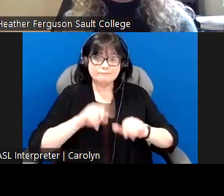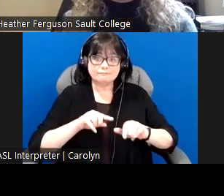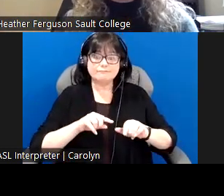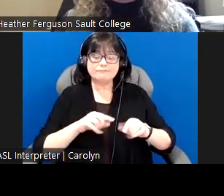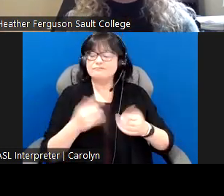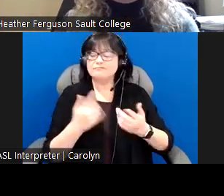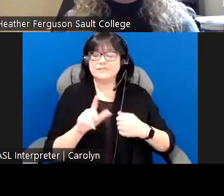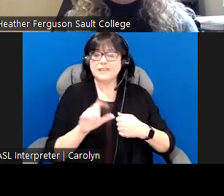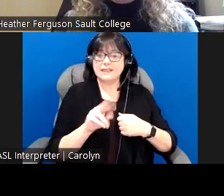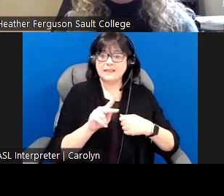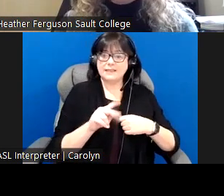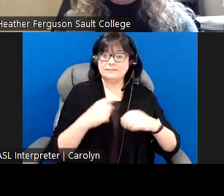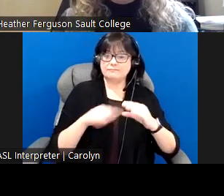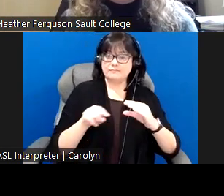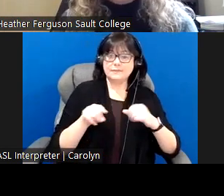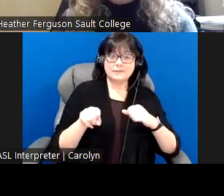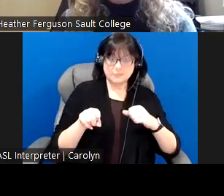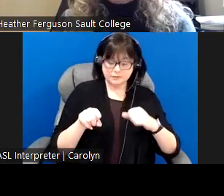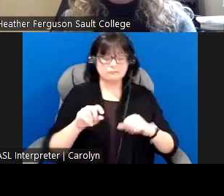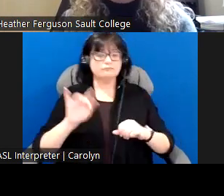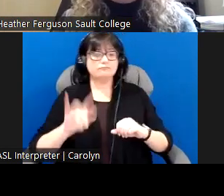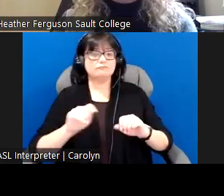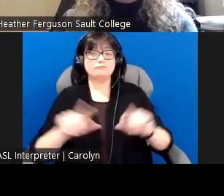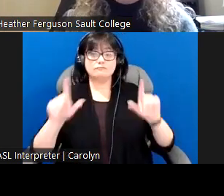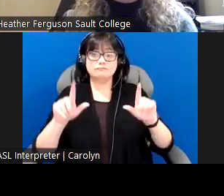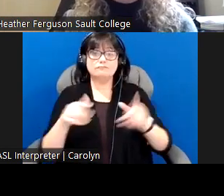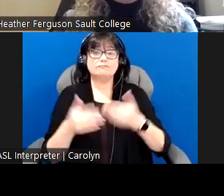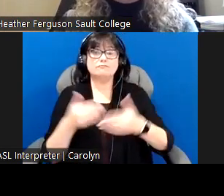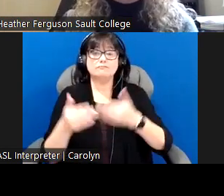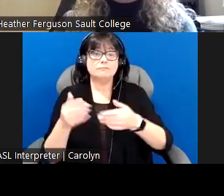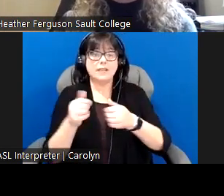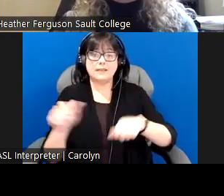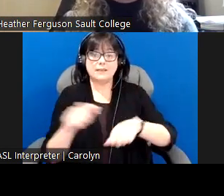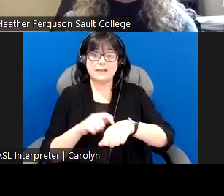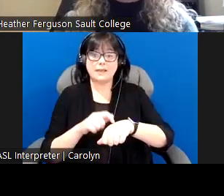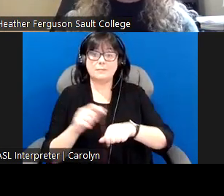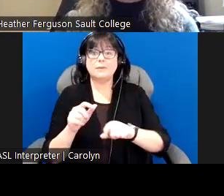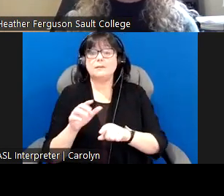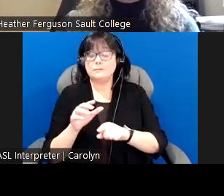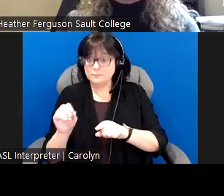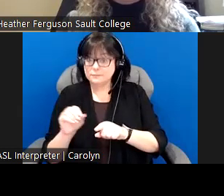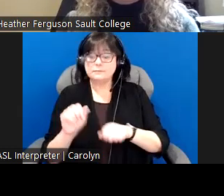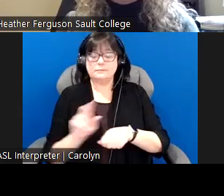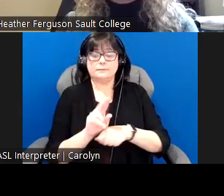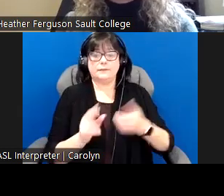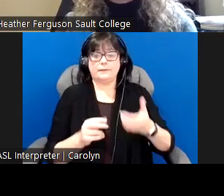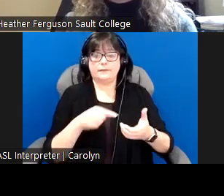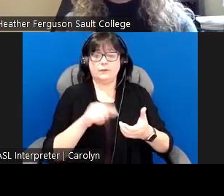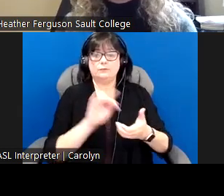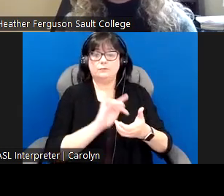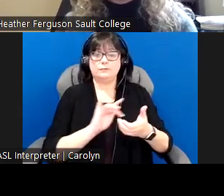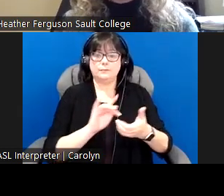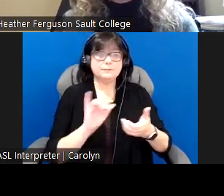able to take it at their convenience. And it can also be completed with a smartphone. So if the potential client doesn't have access to